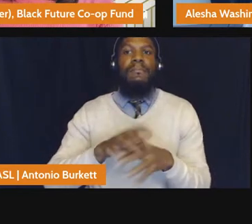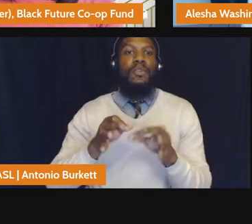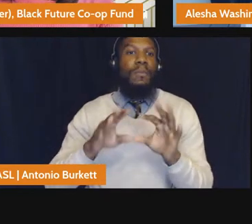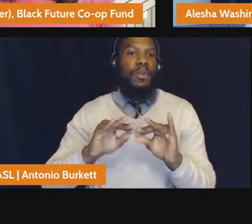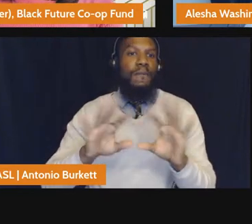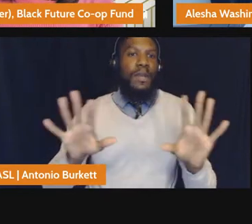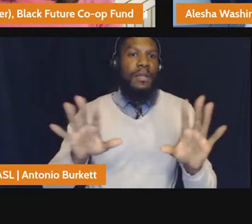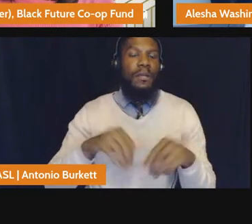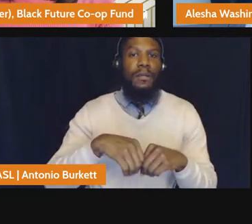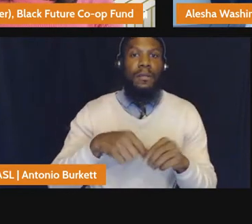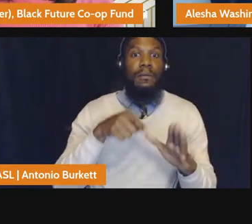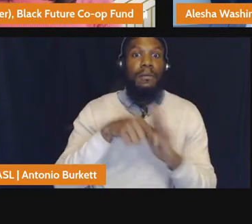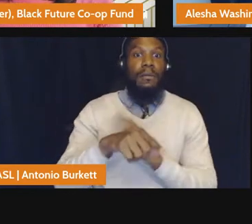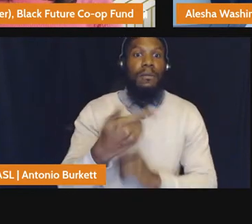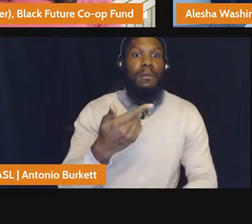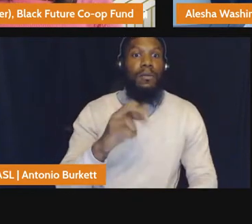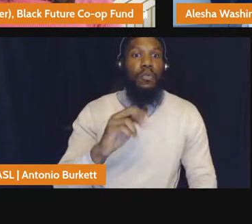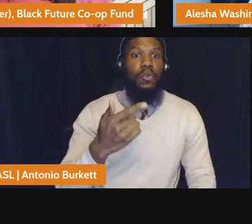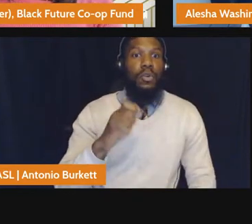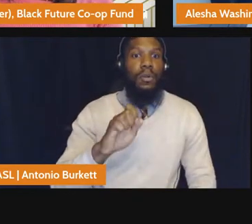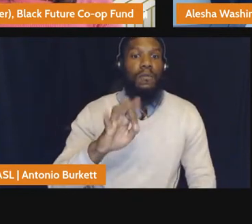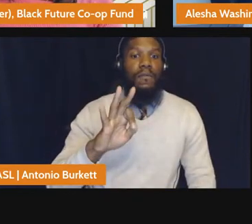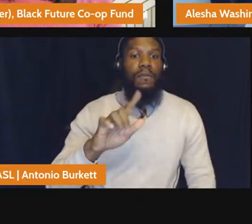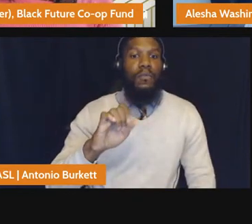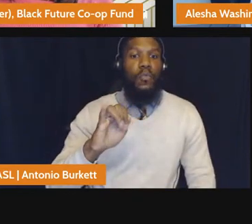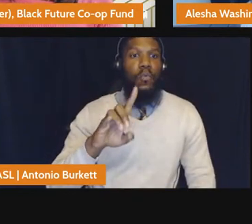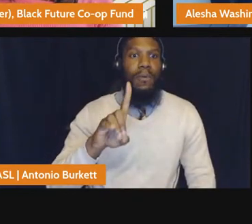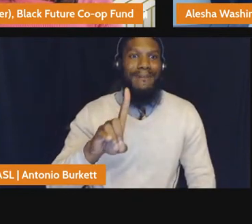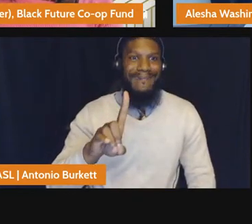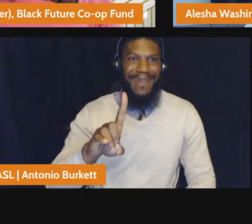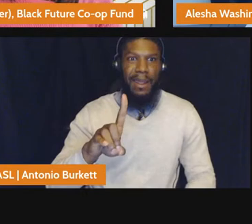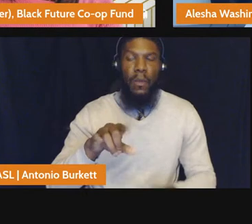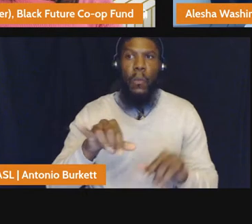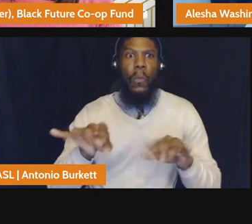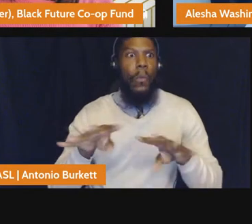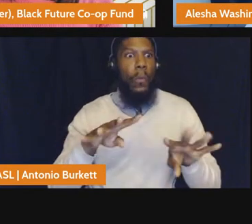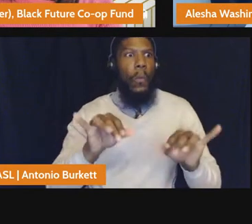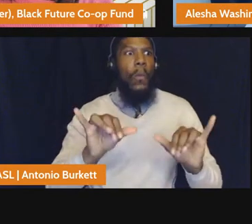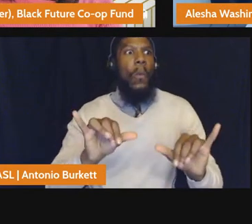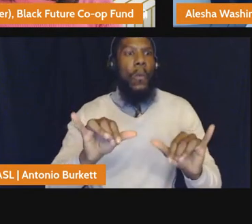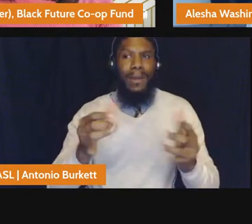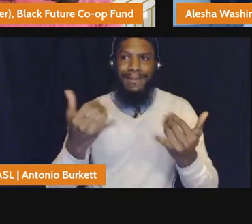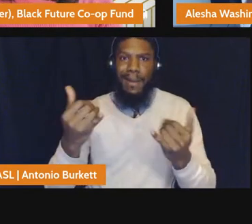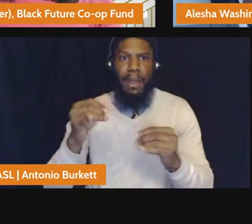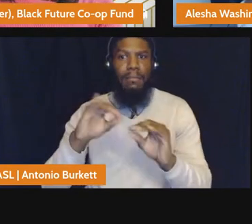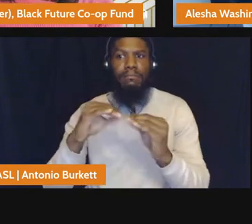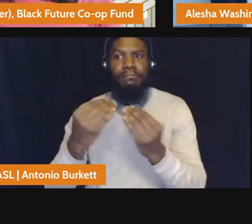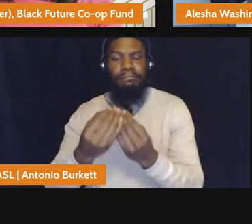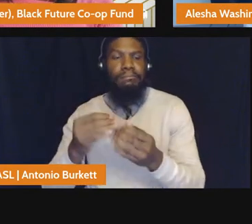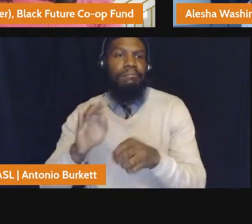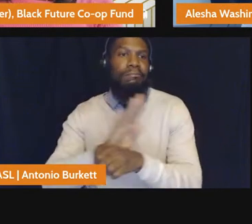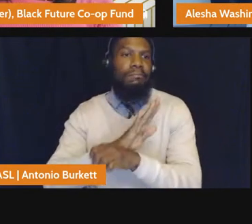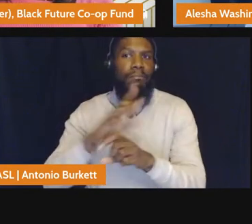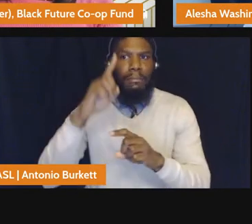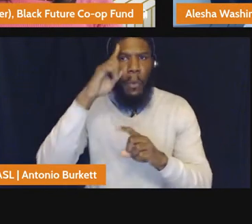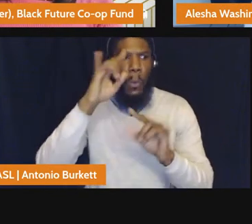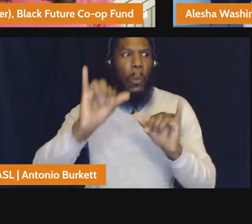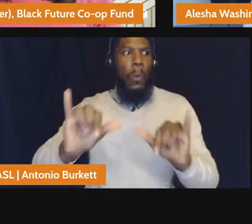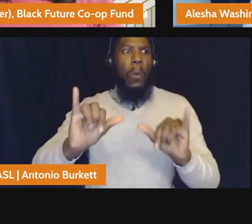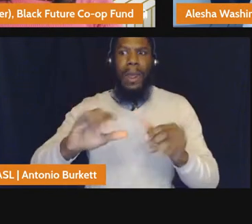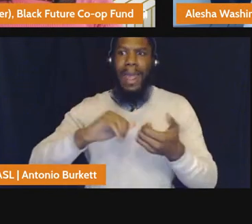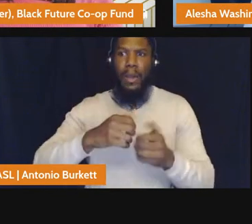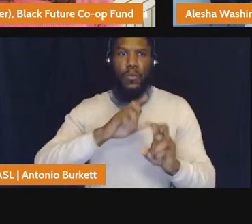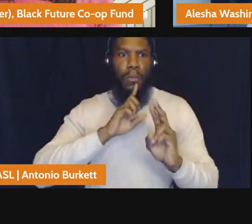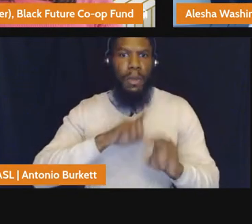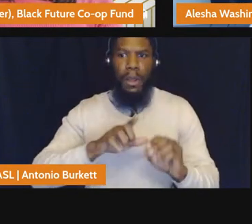think the rush and the push by so many organizations and corporations to think about the ways in which they respond. And I think the urgency was around how